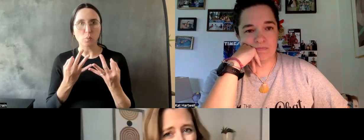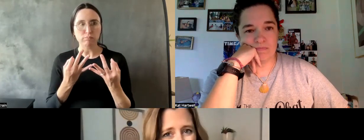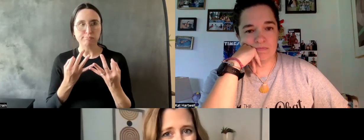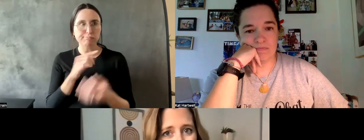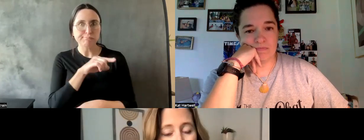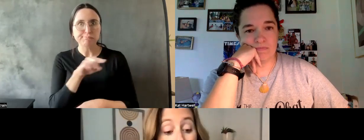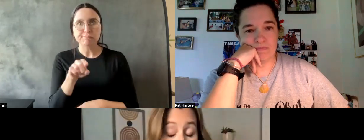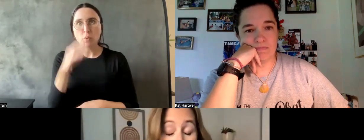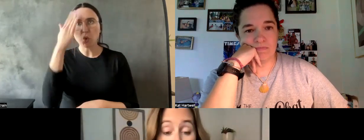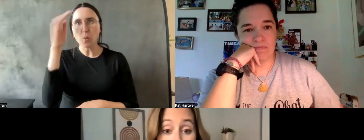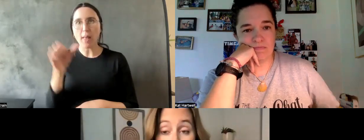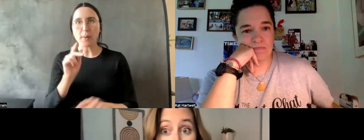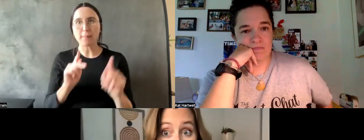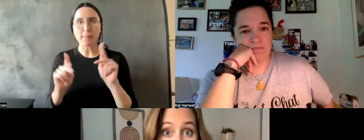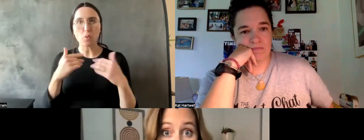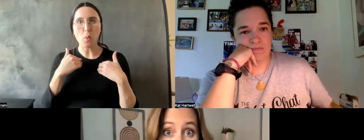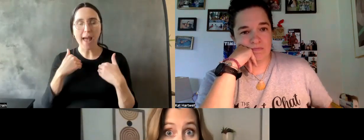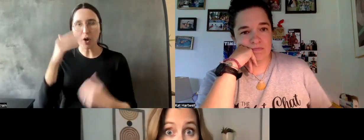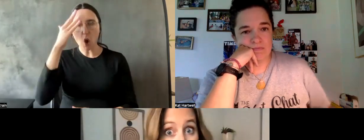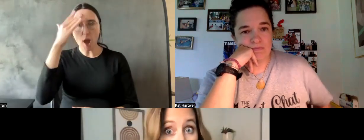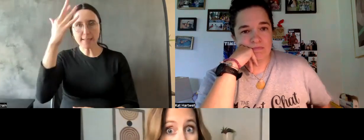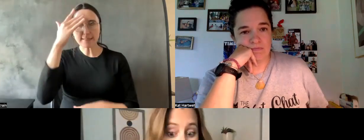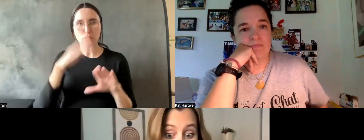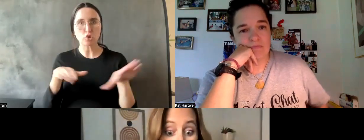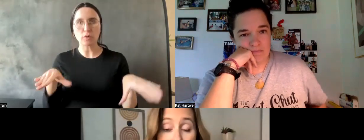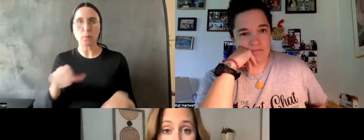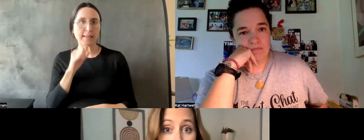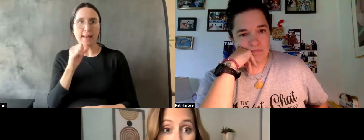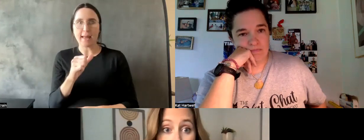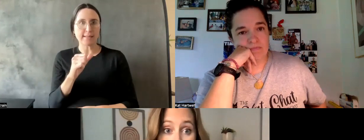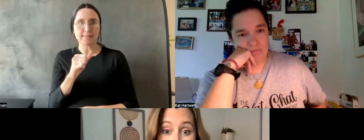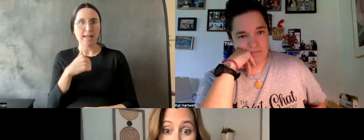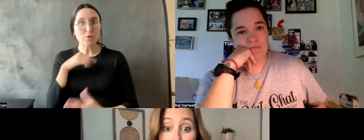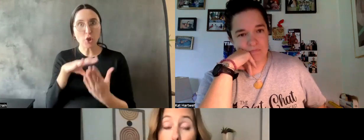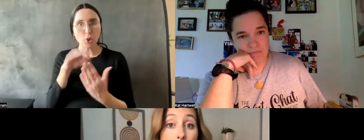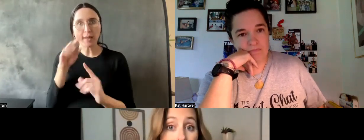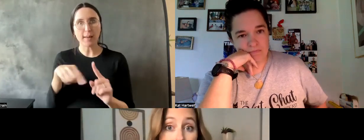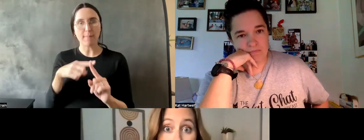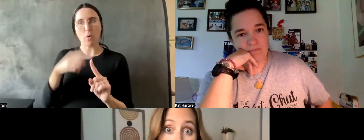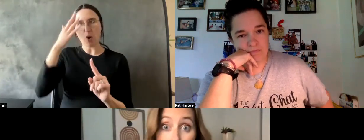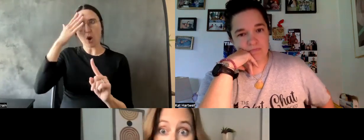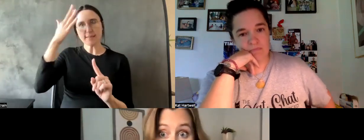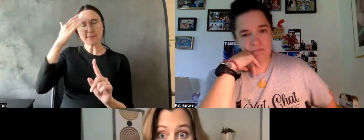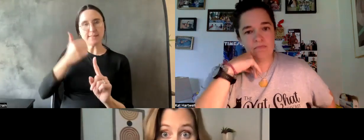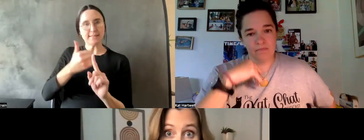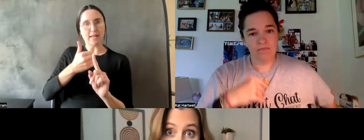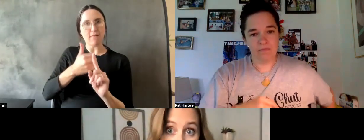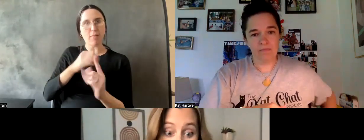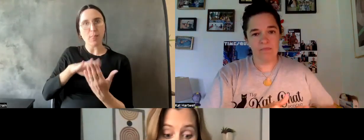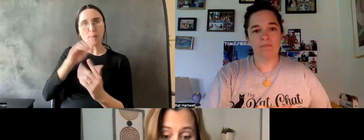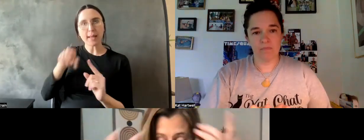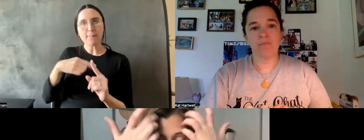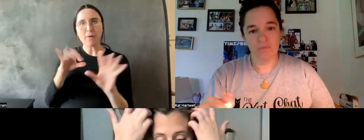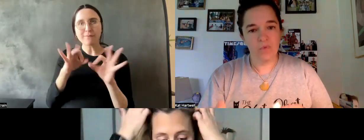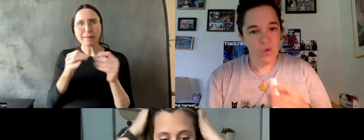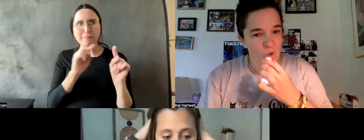with autism. And then quite frankly, we didn't even really know what autism was. That was a big hurdle for us, is just learning what was autism, because